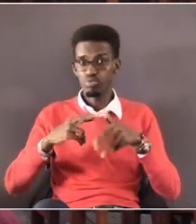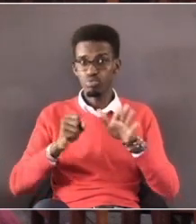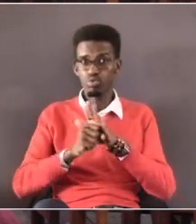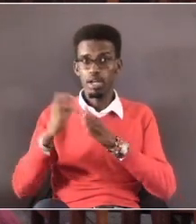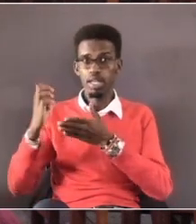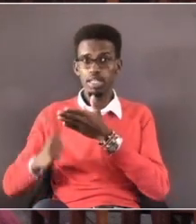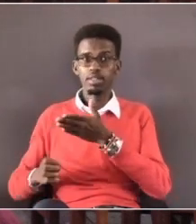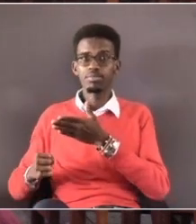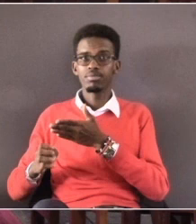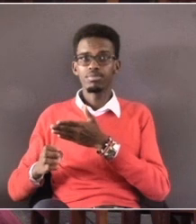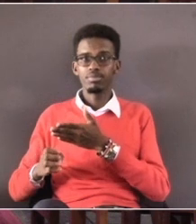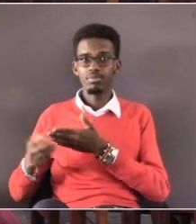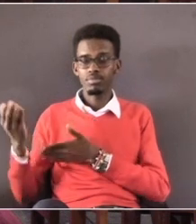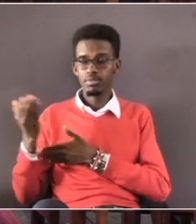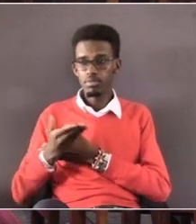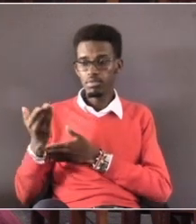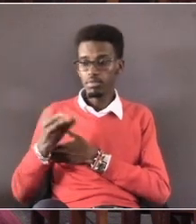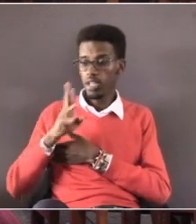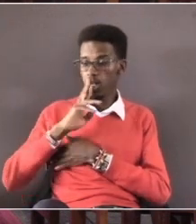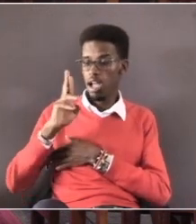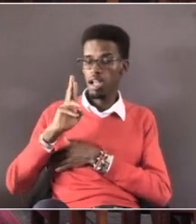end? When you are